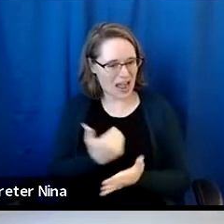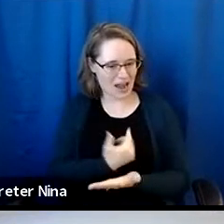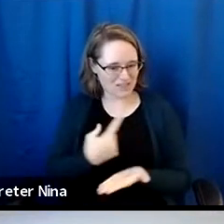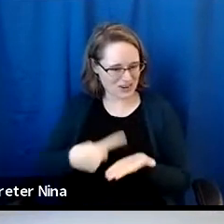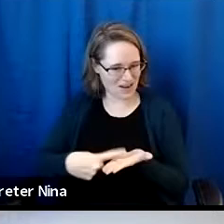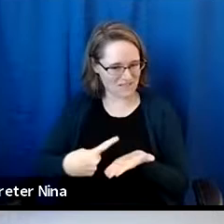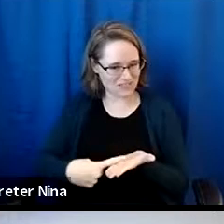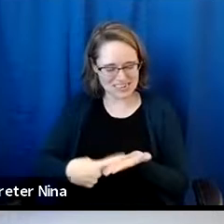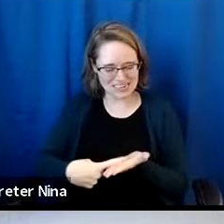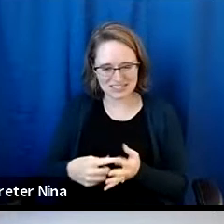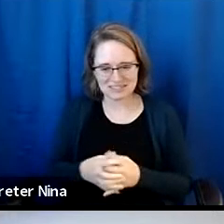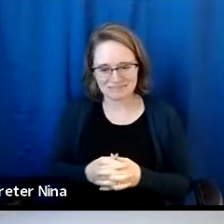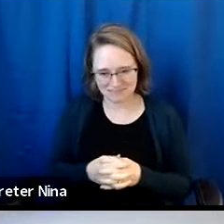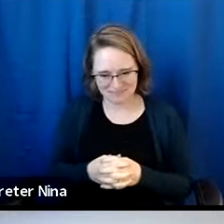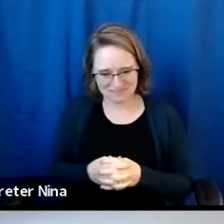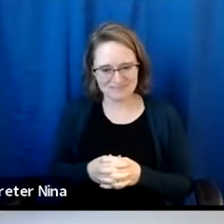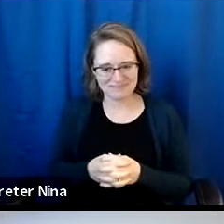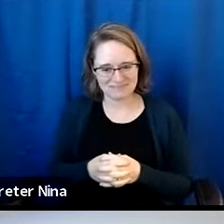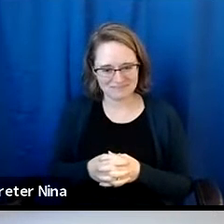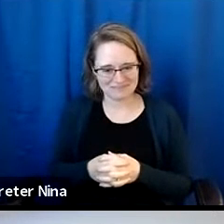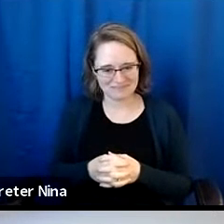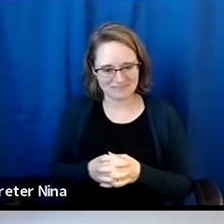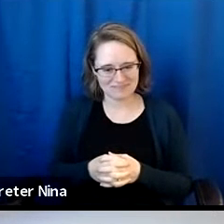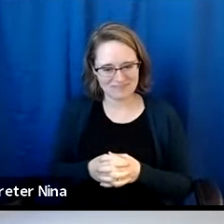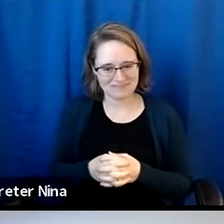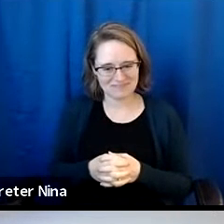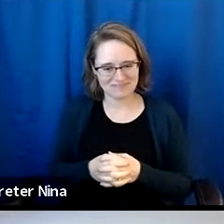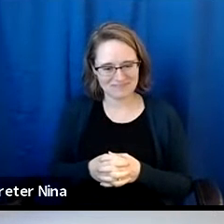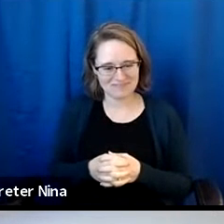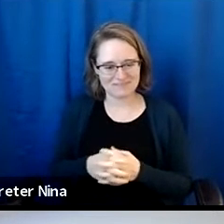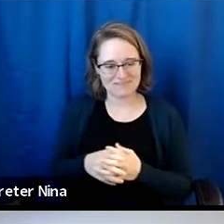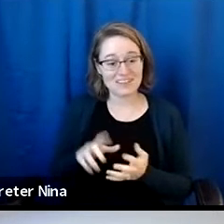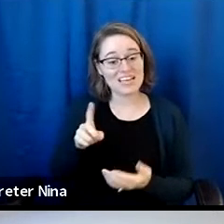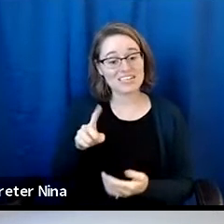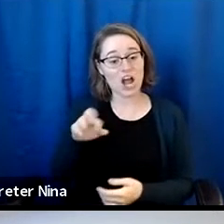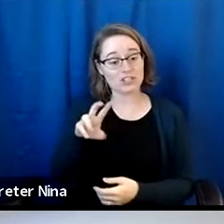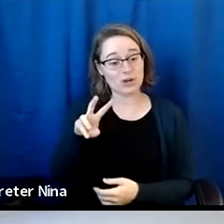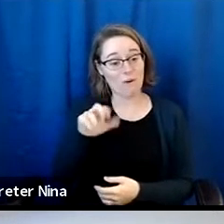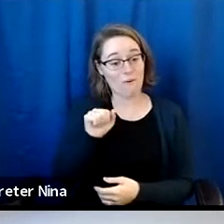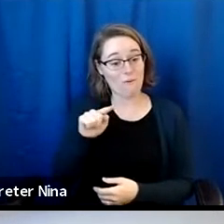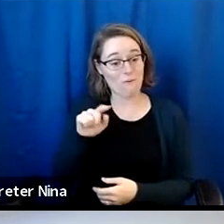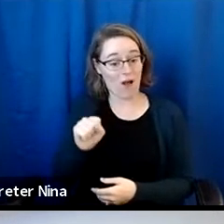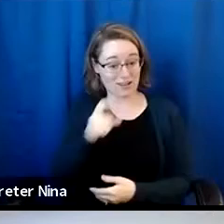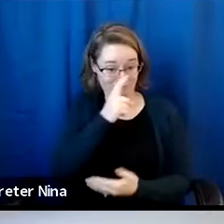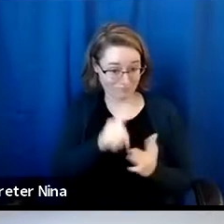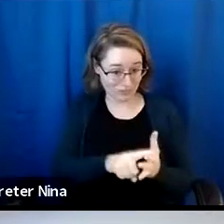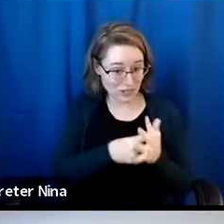conversation today. And I'm going to take it back to Dr. Watts to kick us off. Thank you.